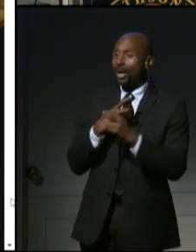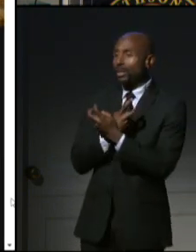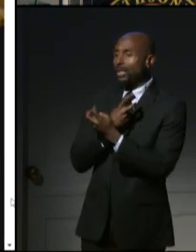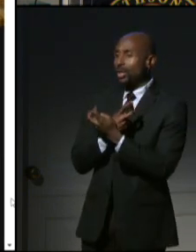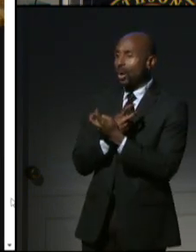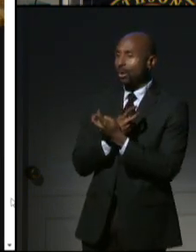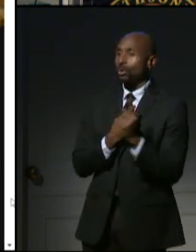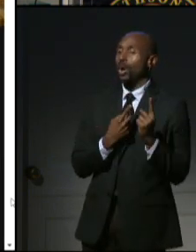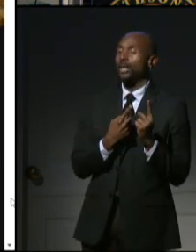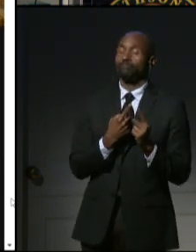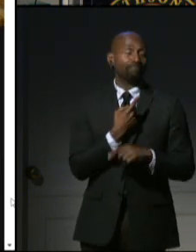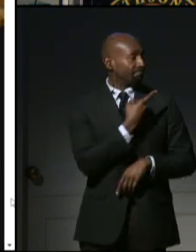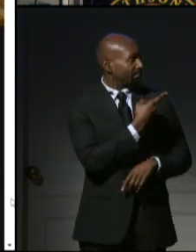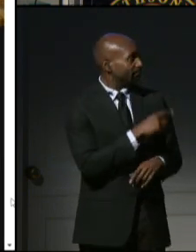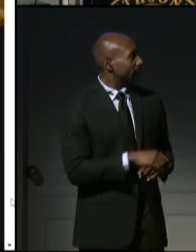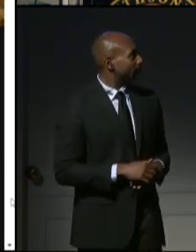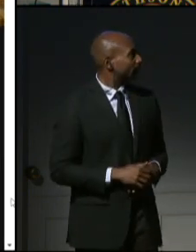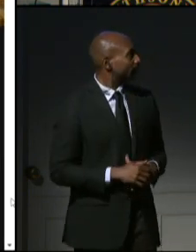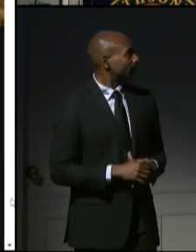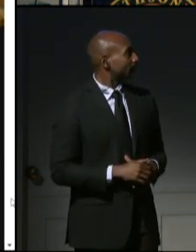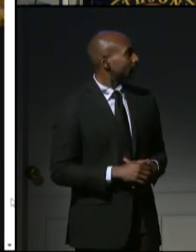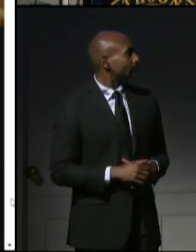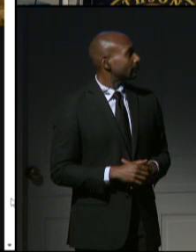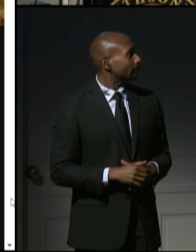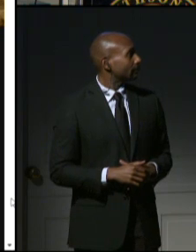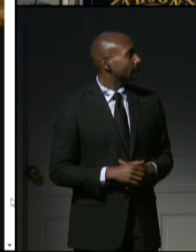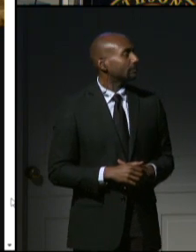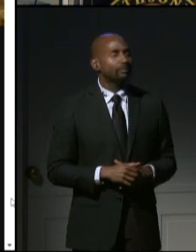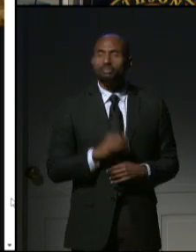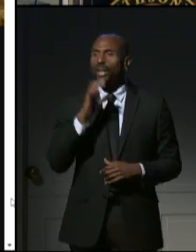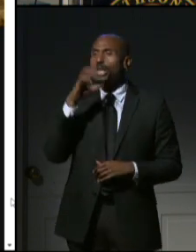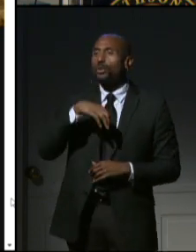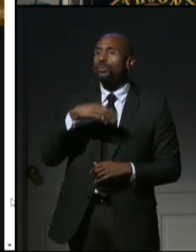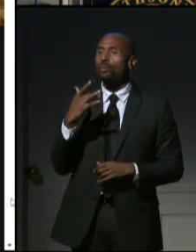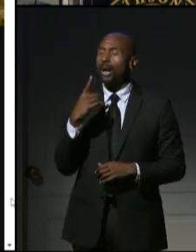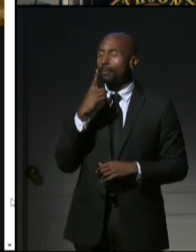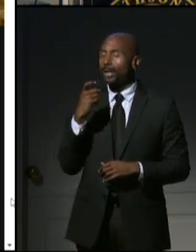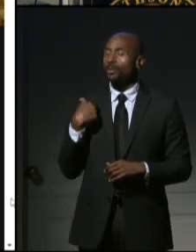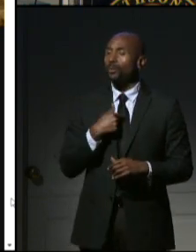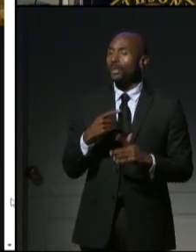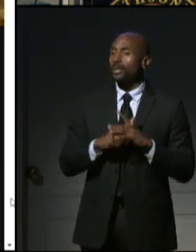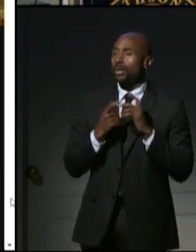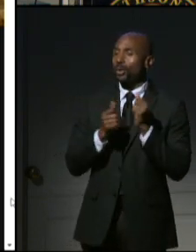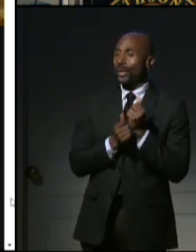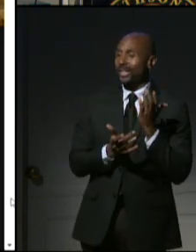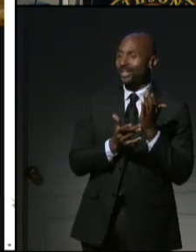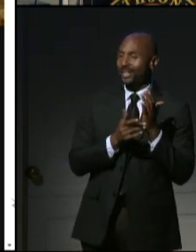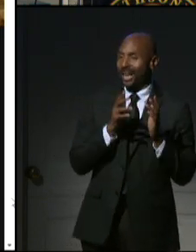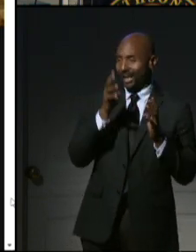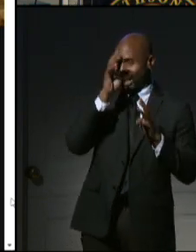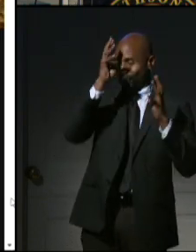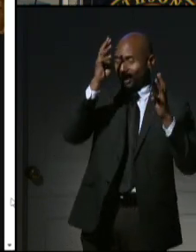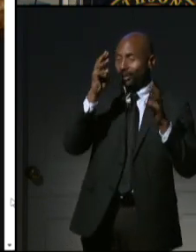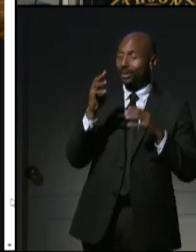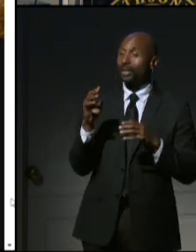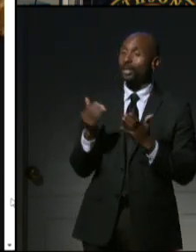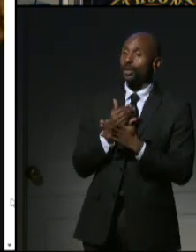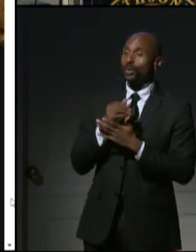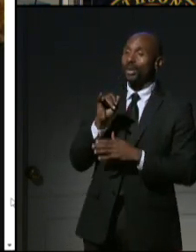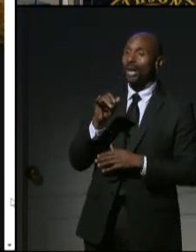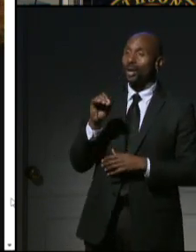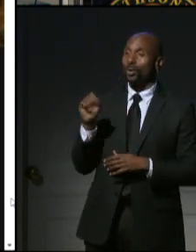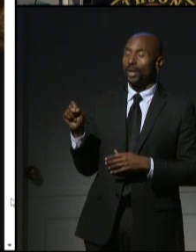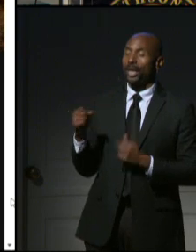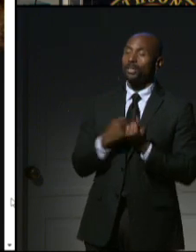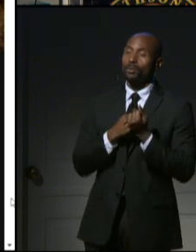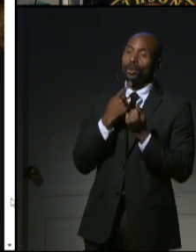one. It's unique. The story is unusual because we started with a tech innovation, the new iOS support for